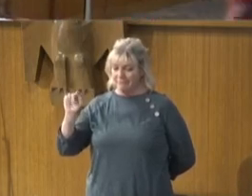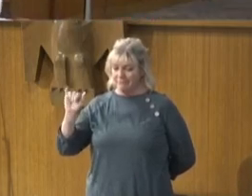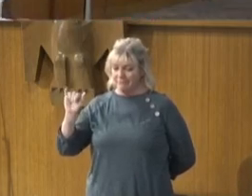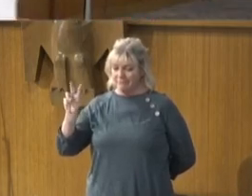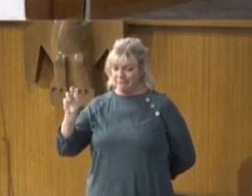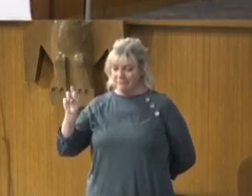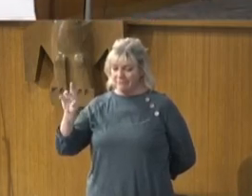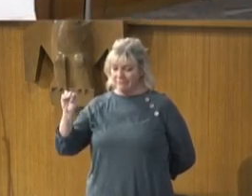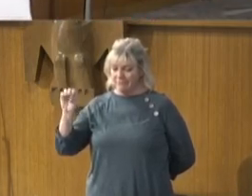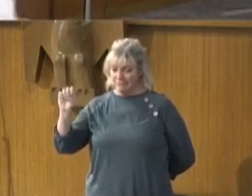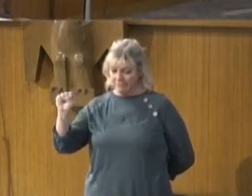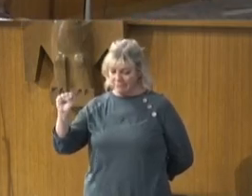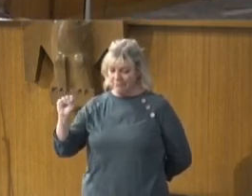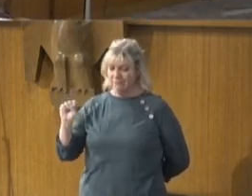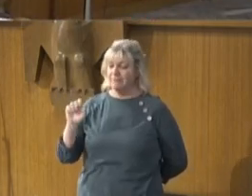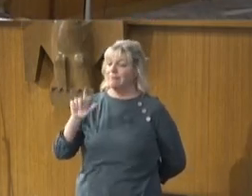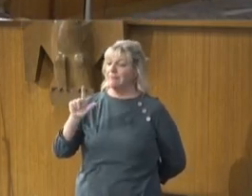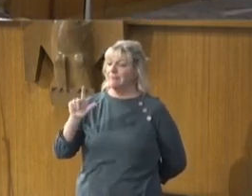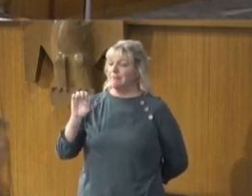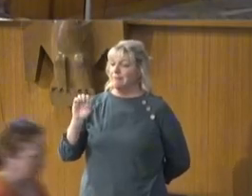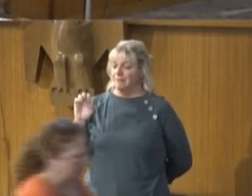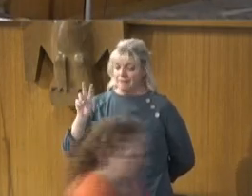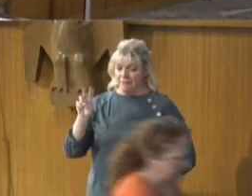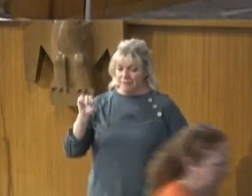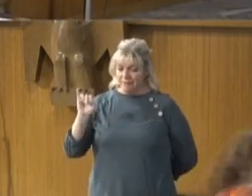Rosalie Ontiveros.